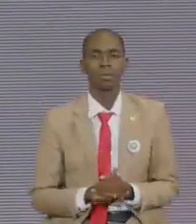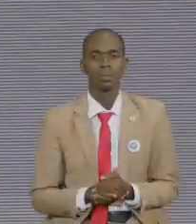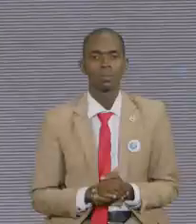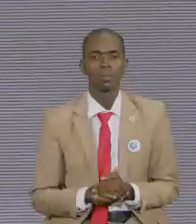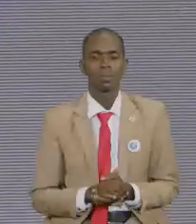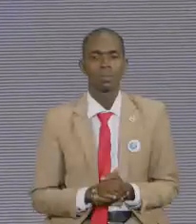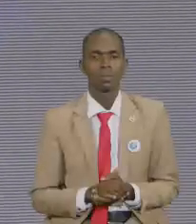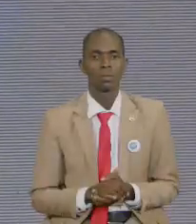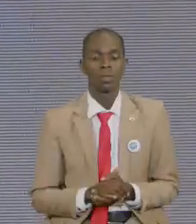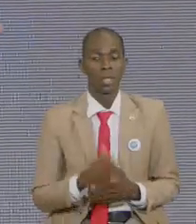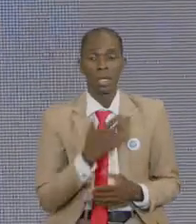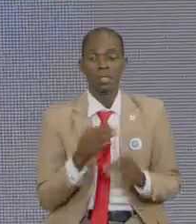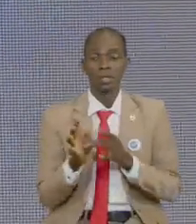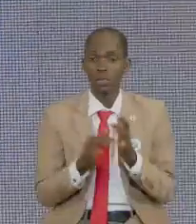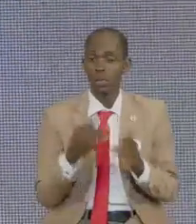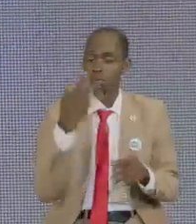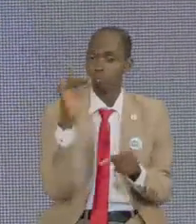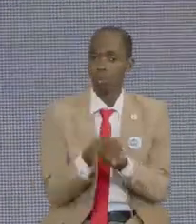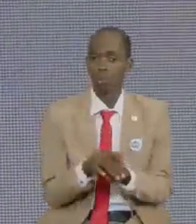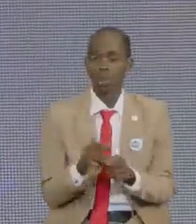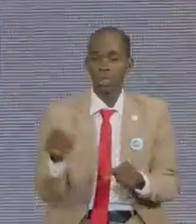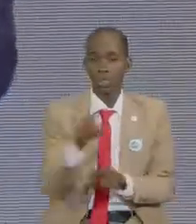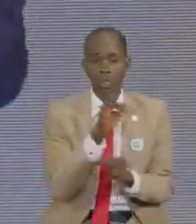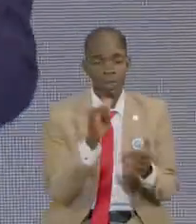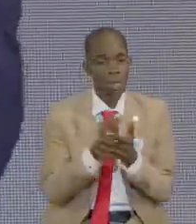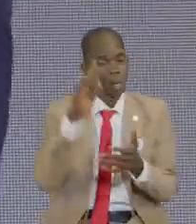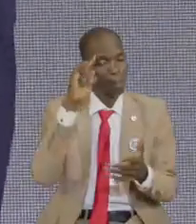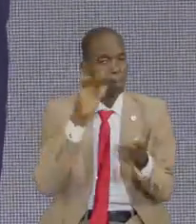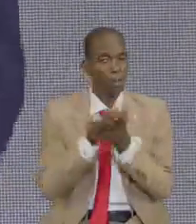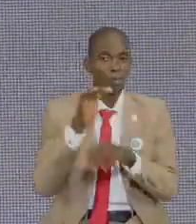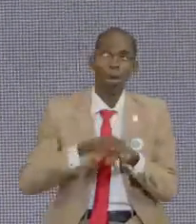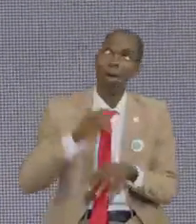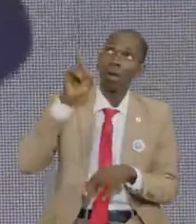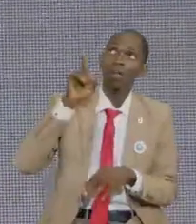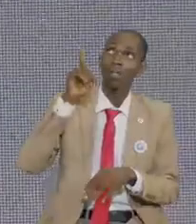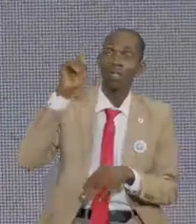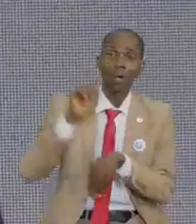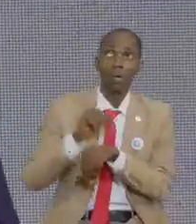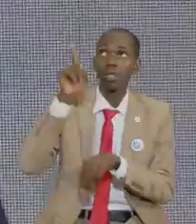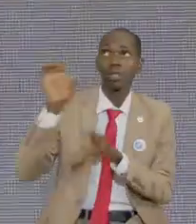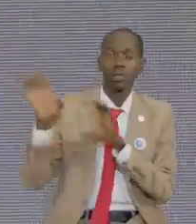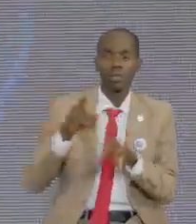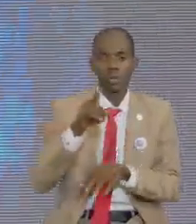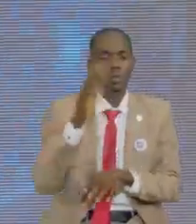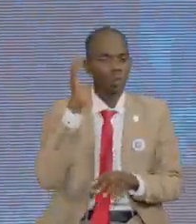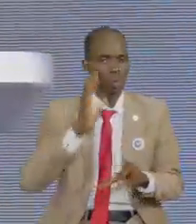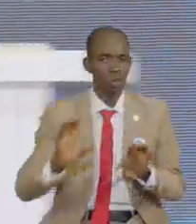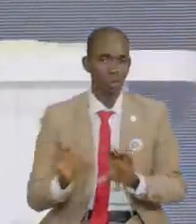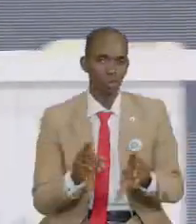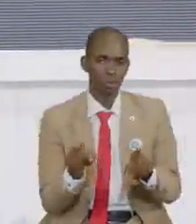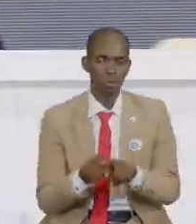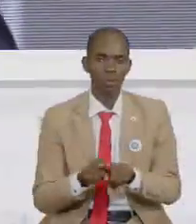And he said, he that believeth on me, the works I do, he shall do.